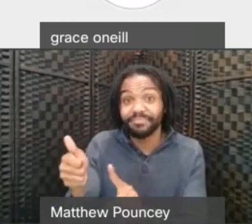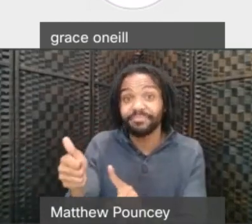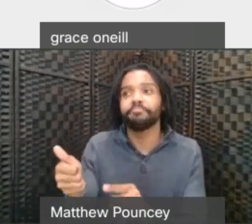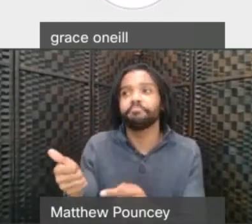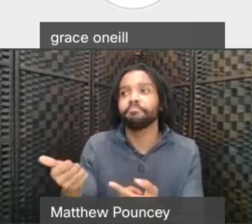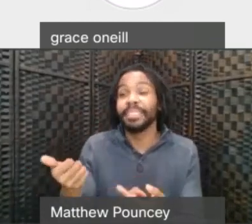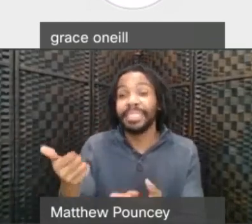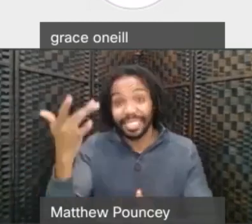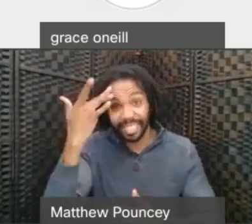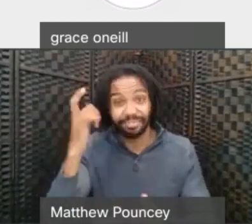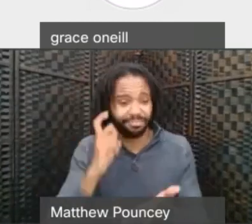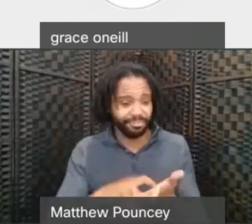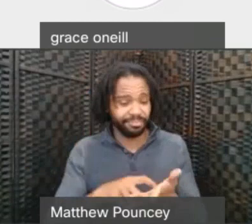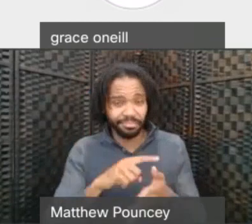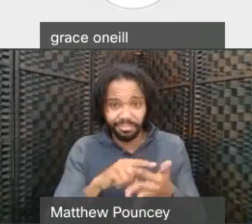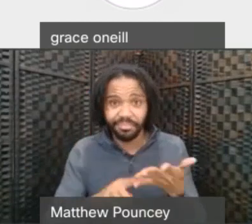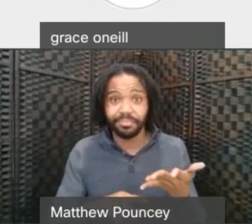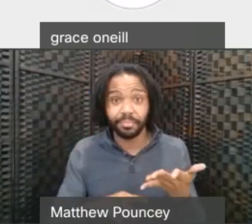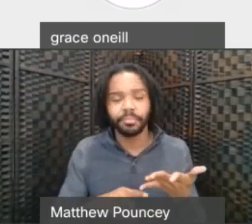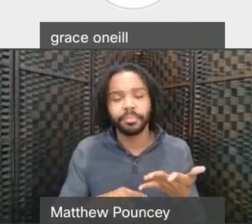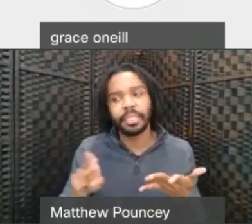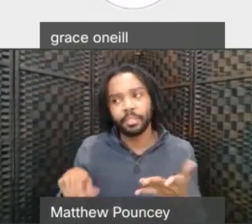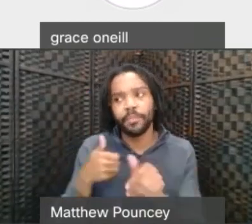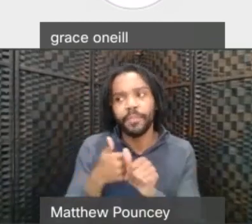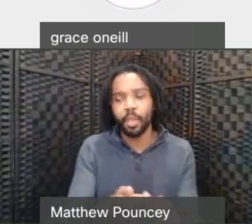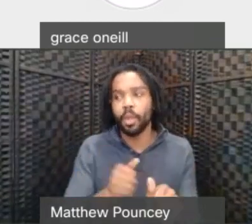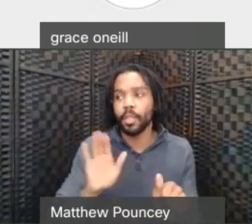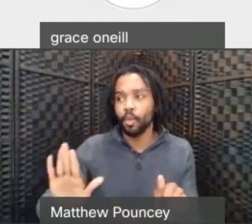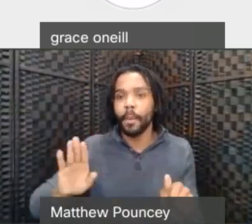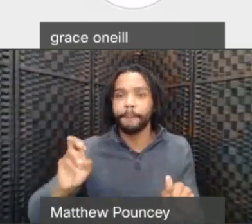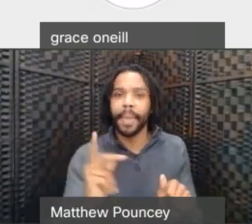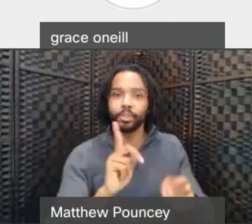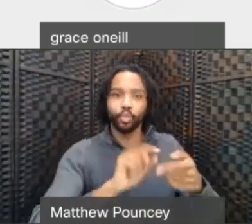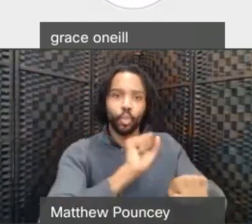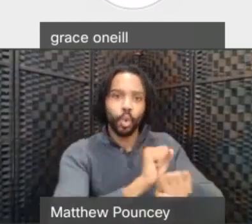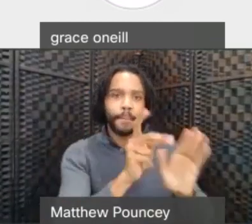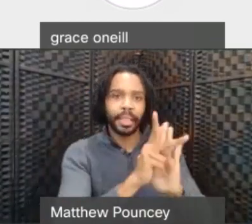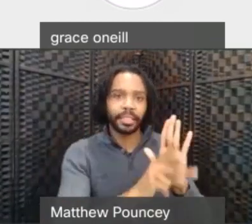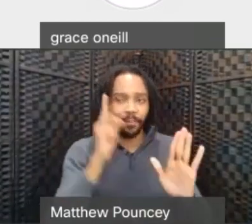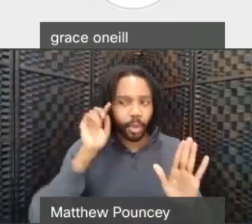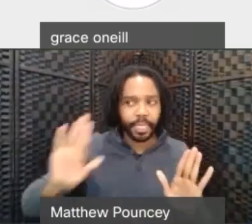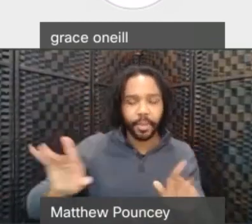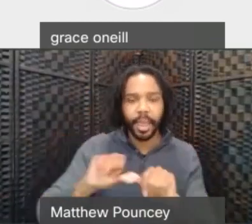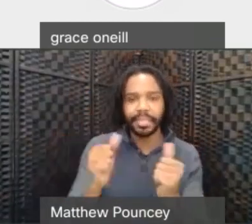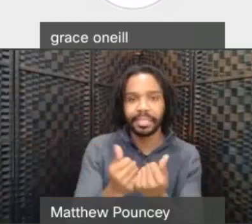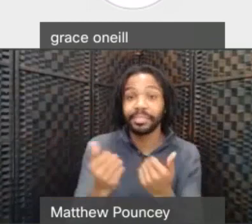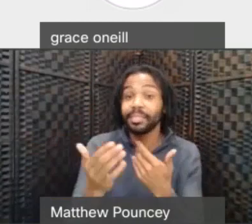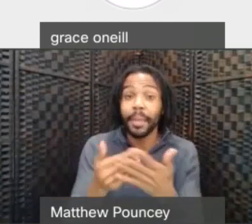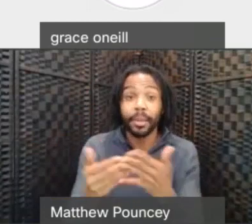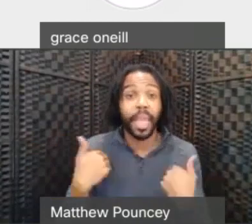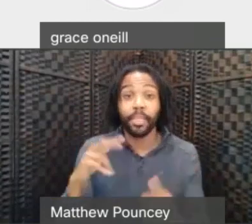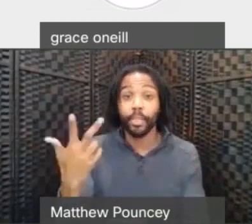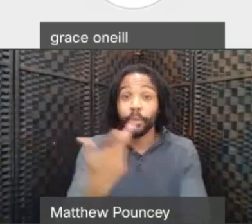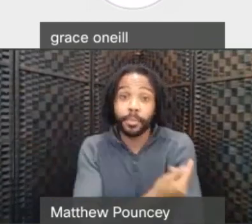work policy that the facility has for those that are sick. And so even if they're boosted and they meet that criteria that they don't have